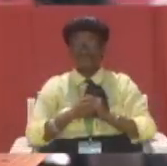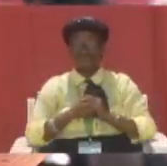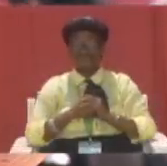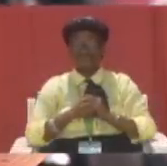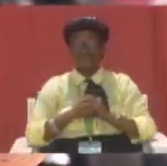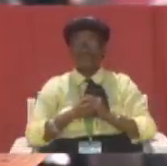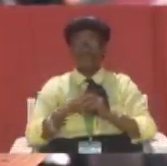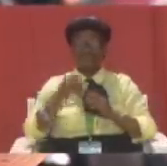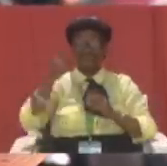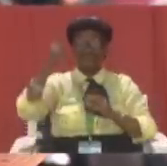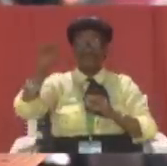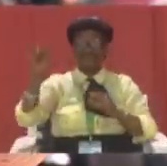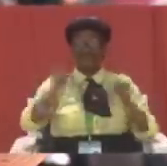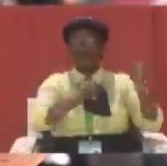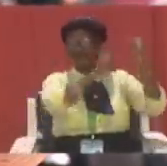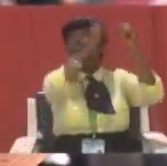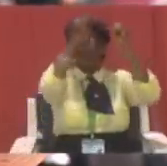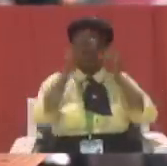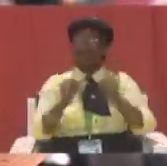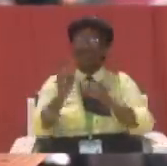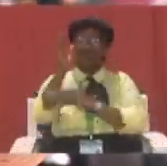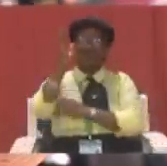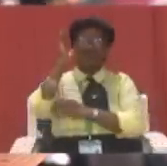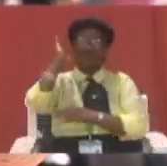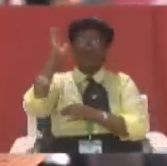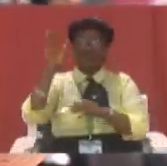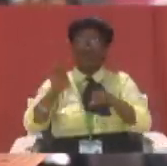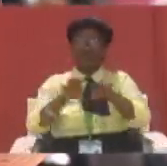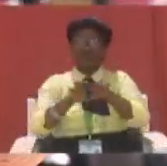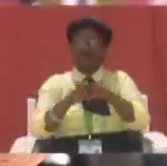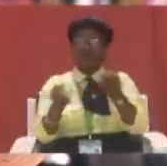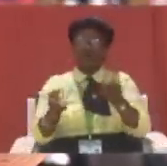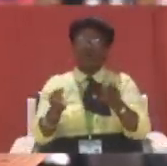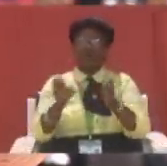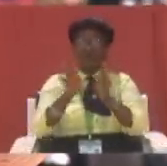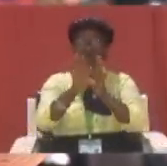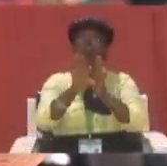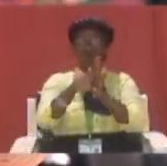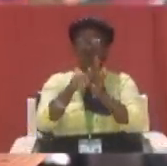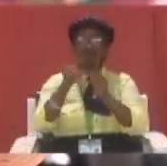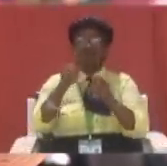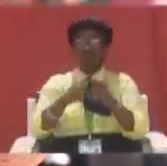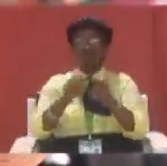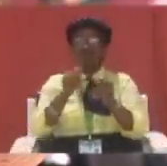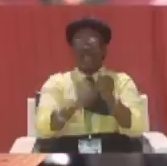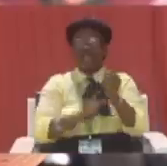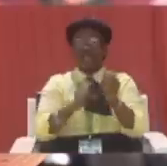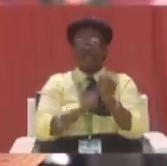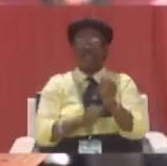The Almighty God will open doors to everybody here tonight.